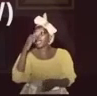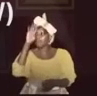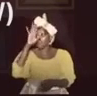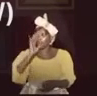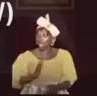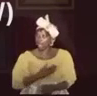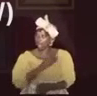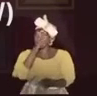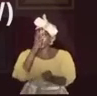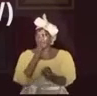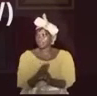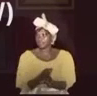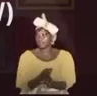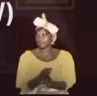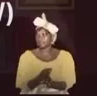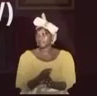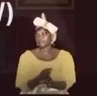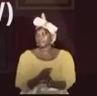our faith.